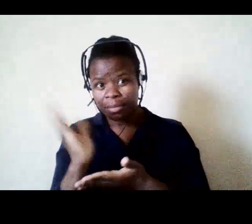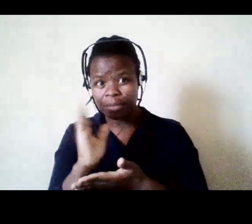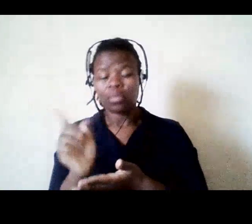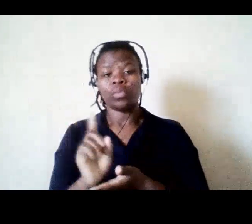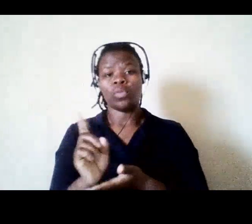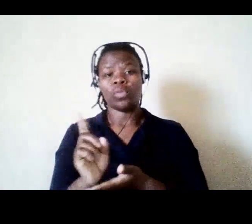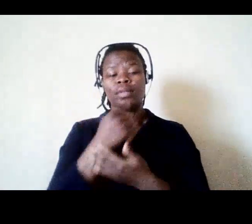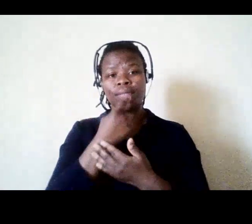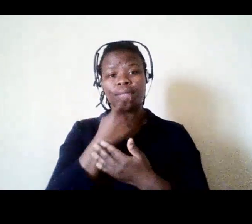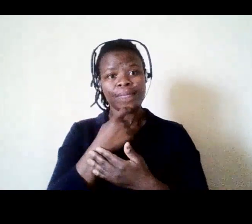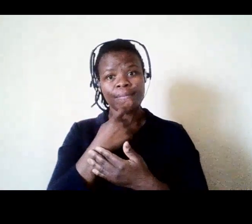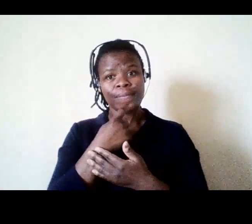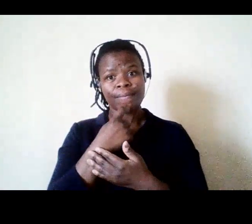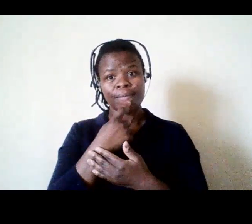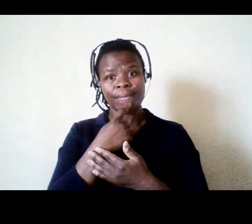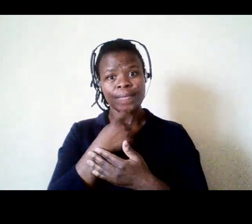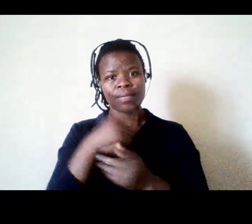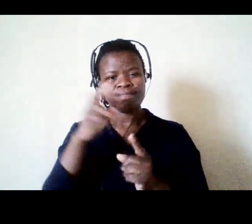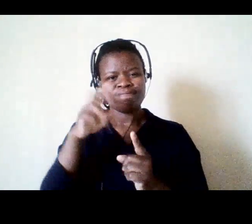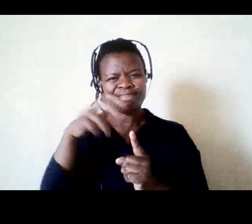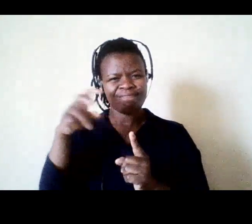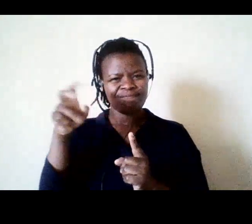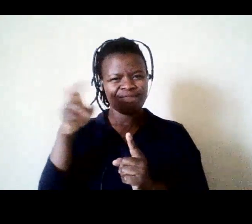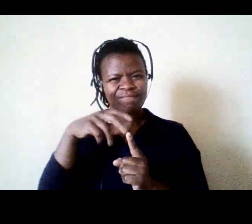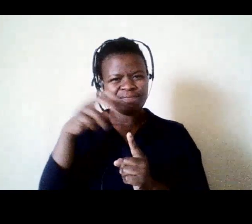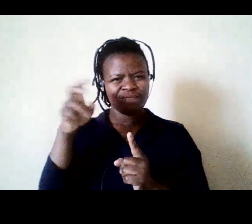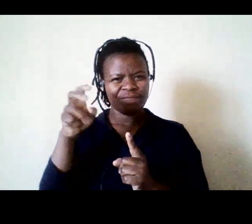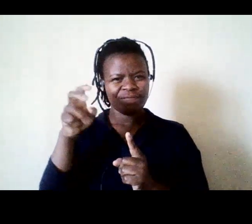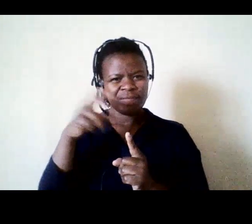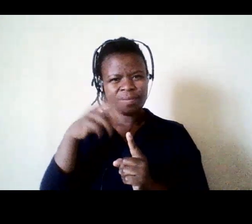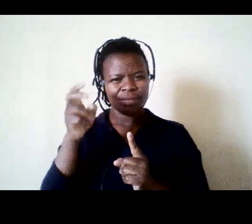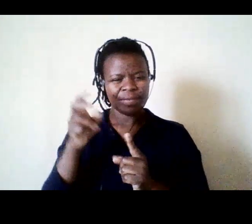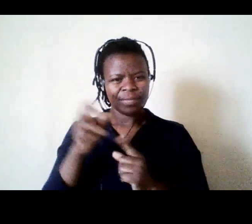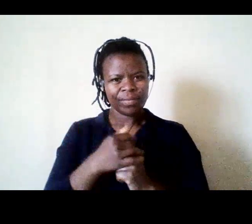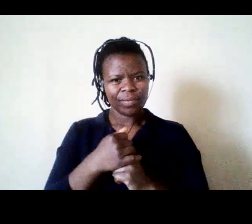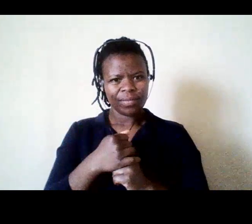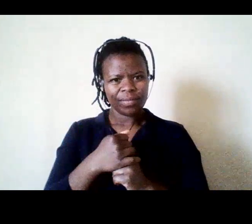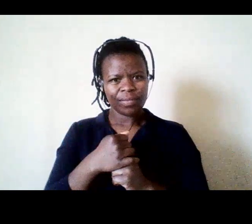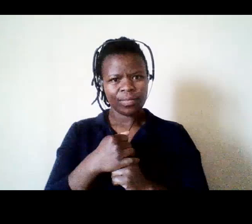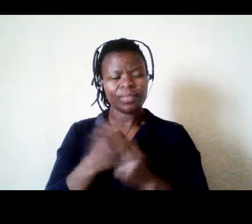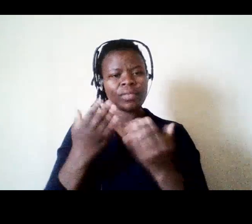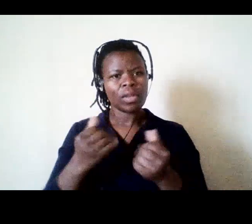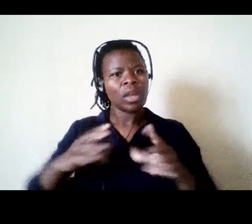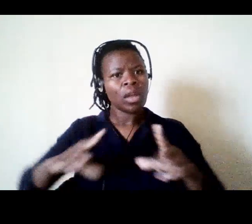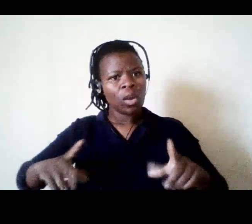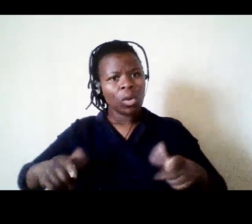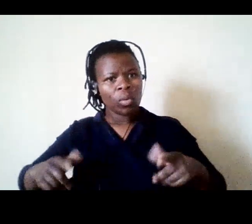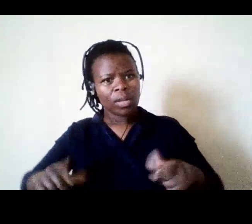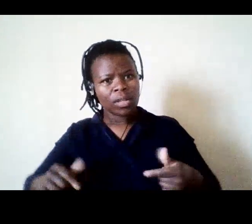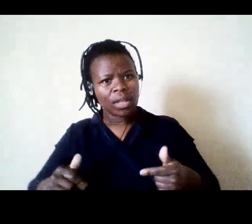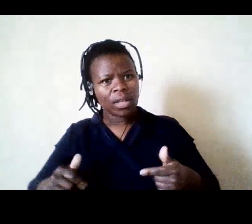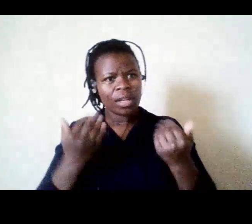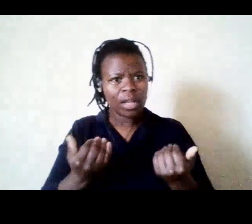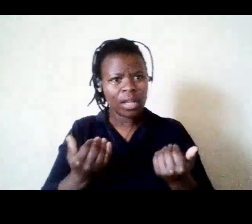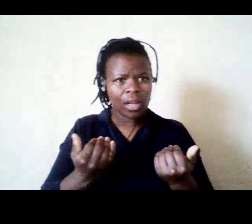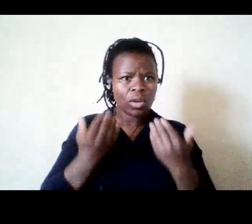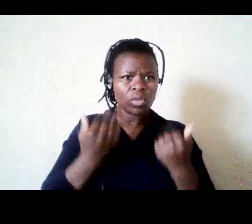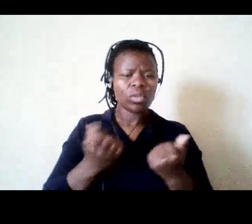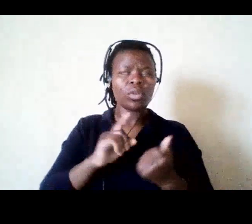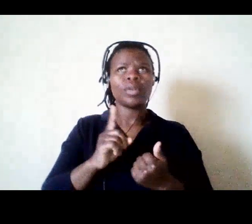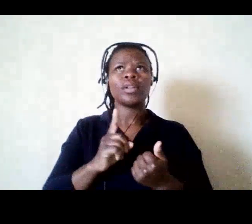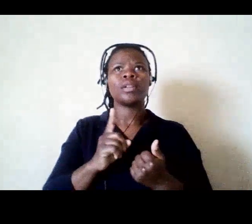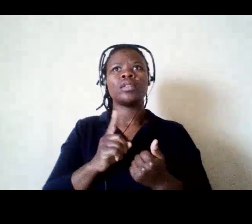whereby because they feel, you have a wheelchair now, there's a ramp available, there's a screen reader, you can